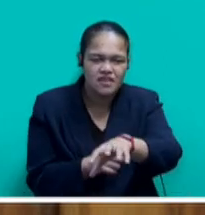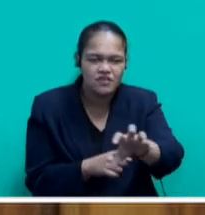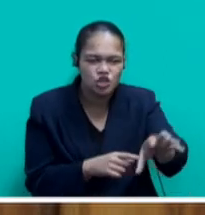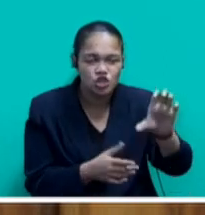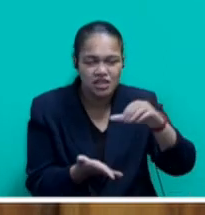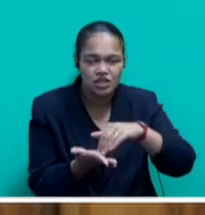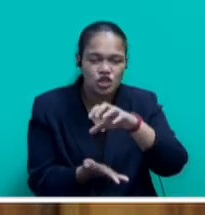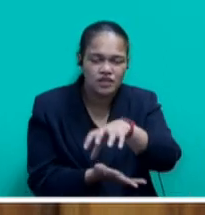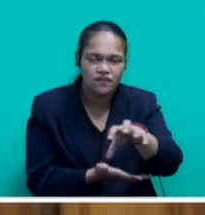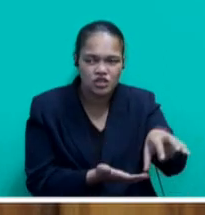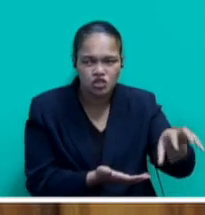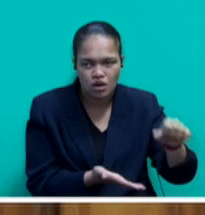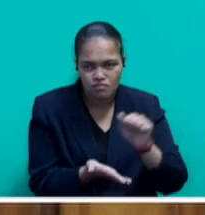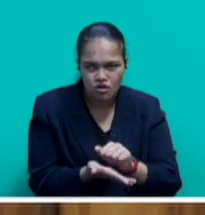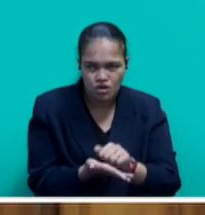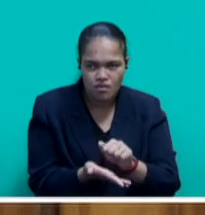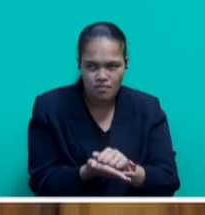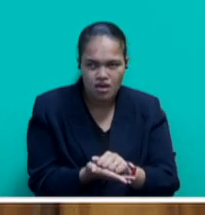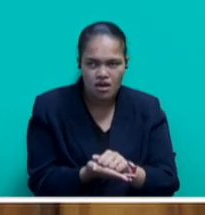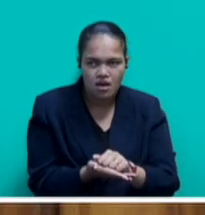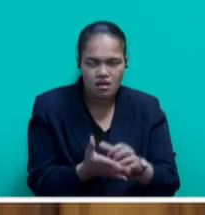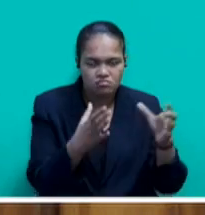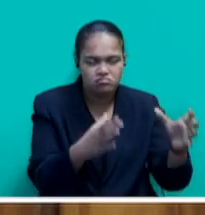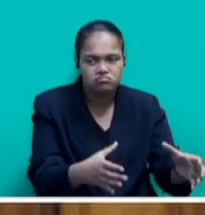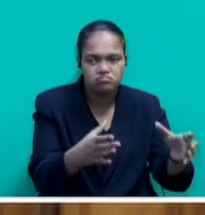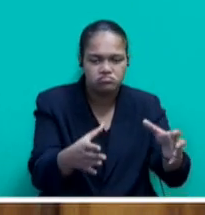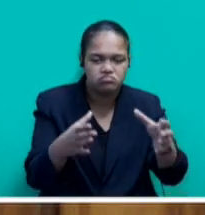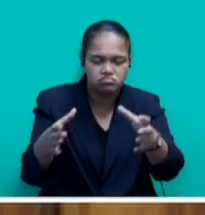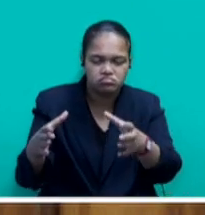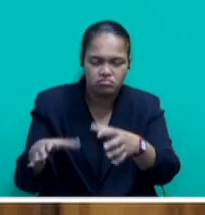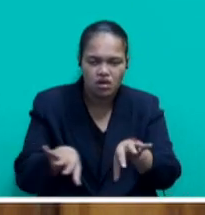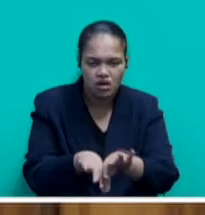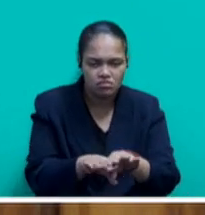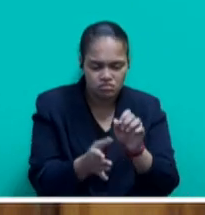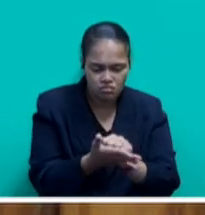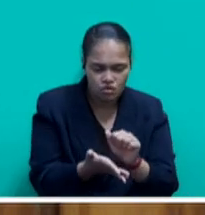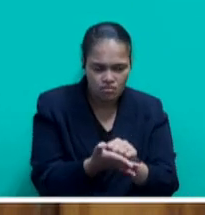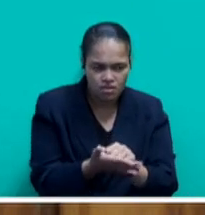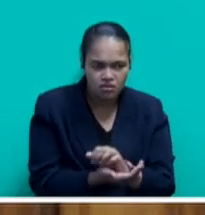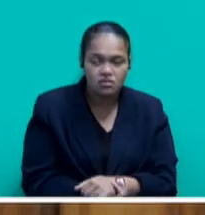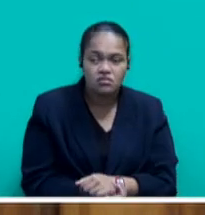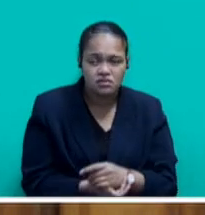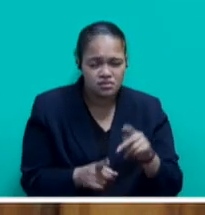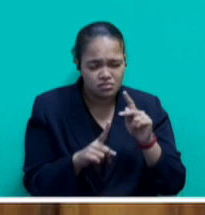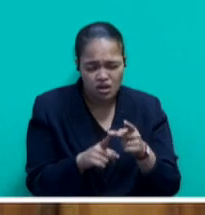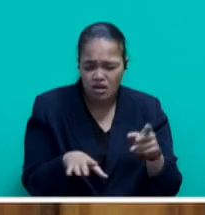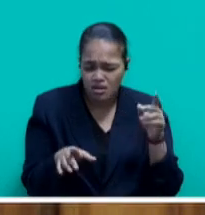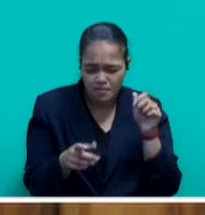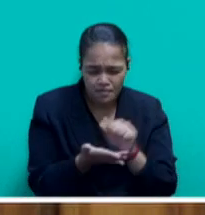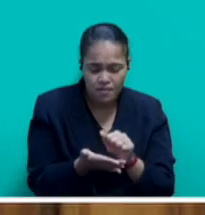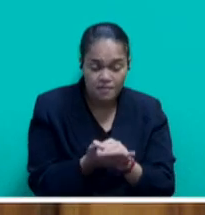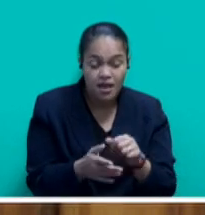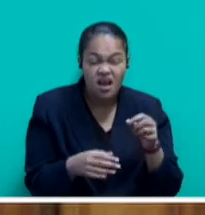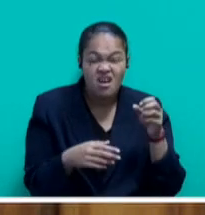and properly dispose waste. It is imperative that our waste management